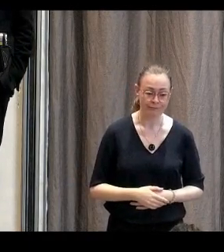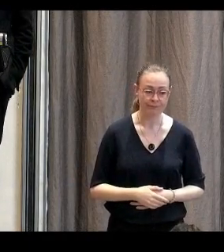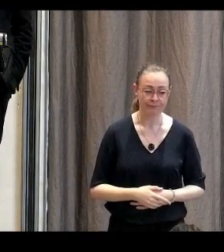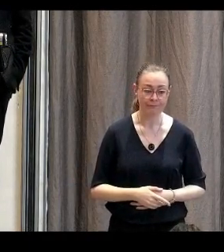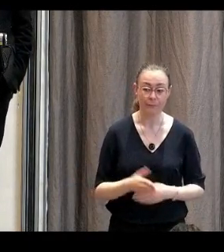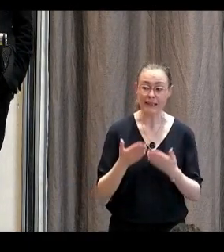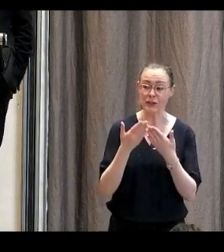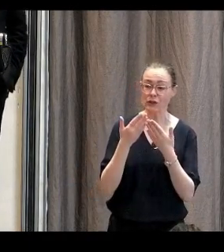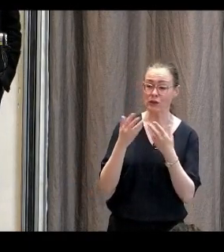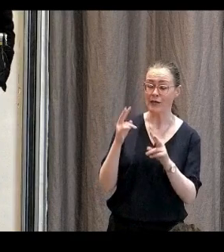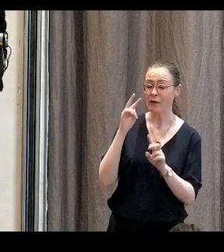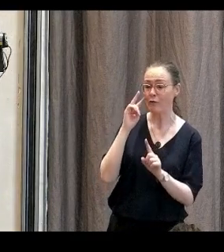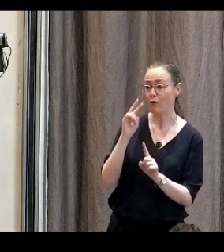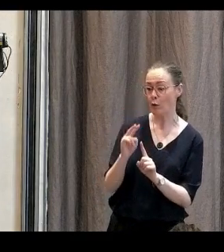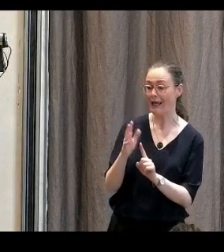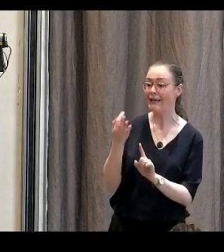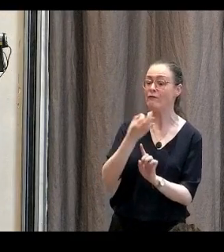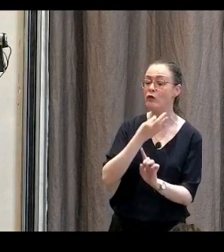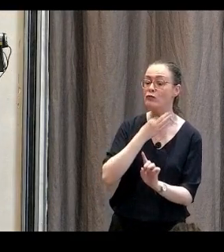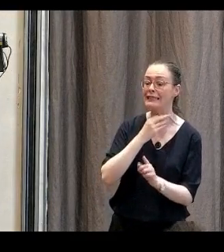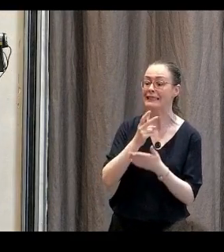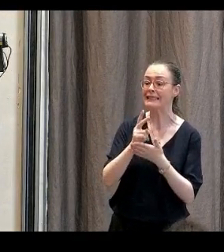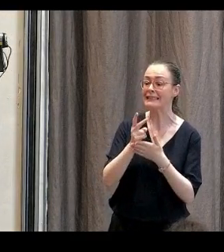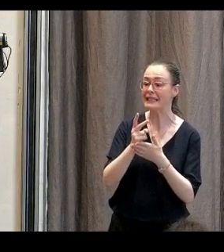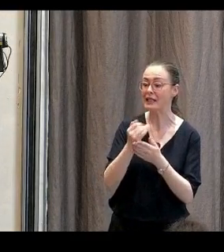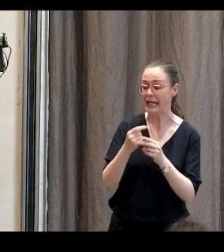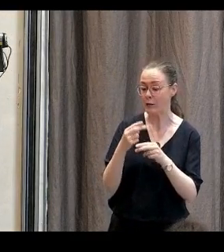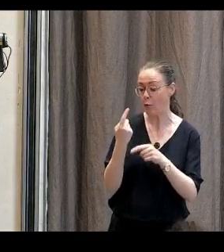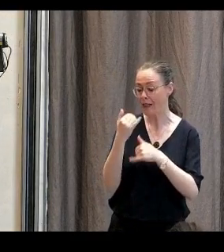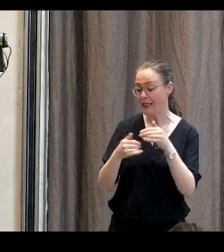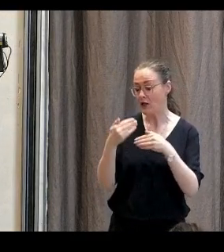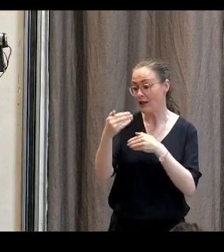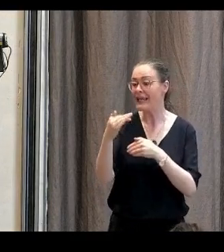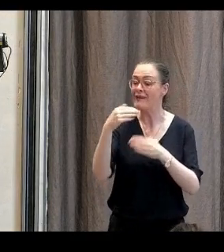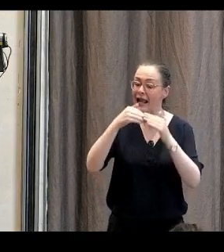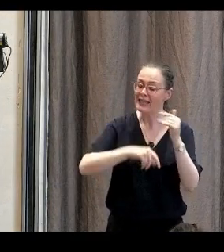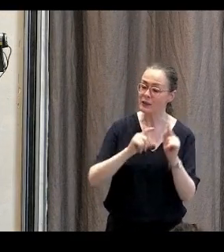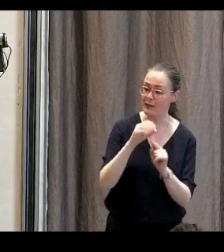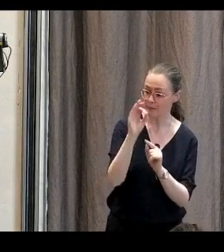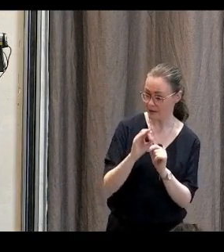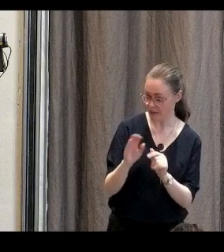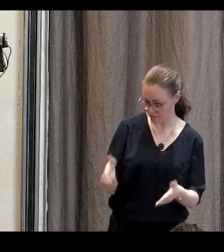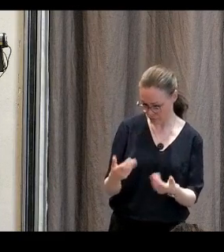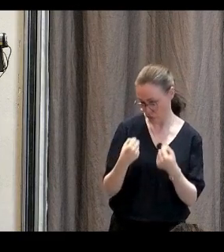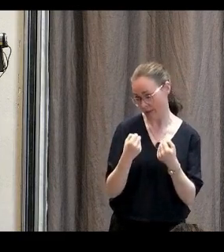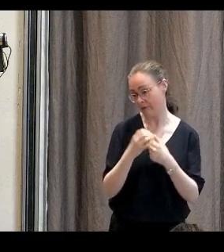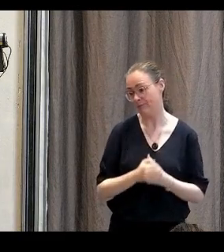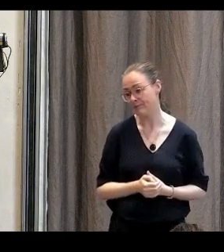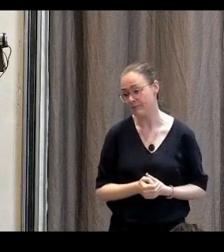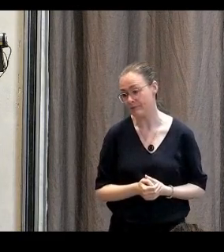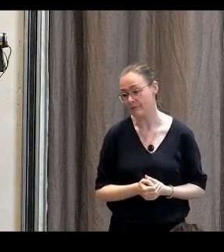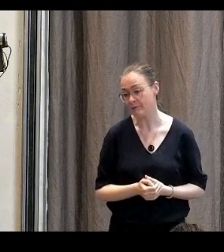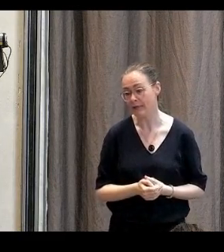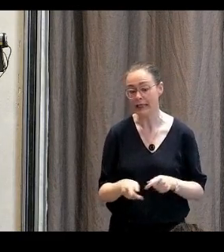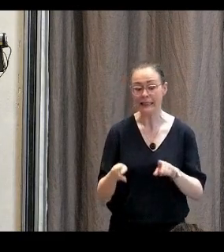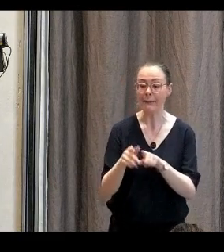The general view is that if your risk of a seizure in the next year is less than 20%, you're allowed to drive a car. And